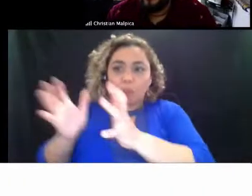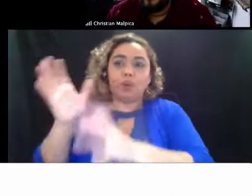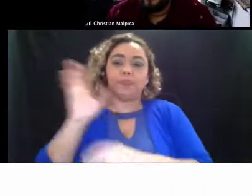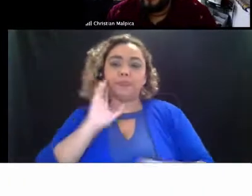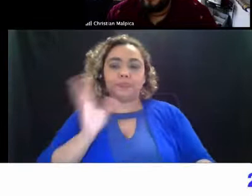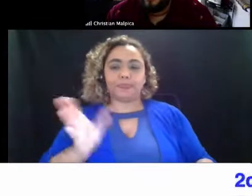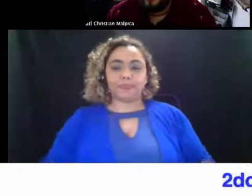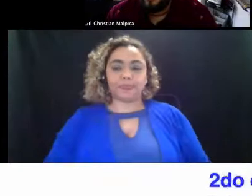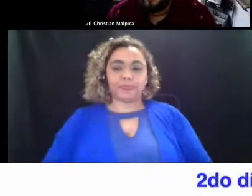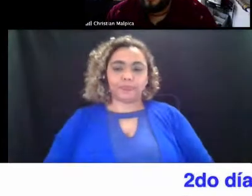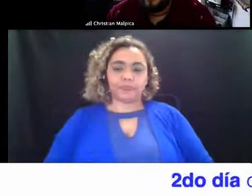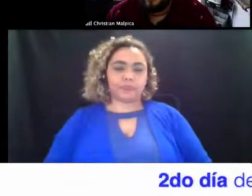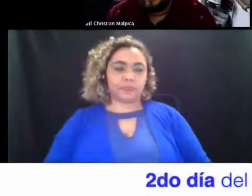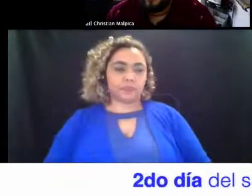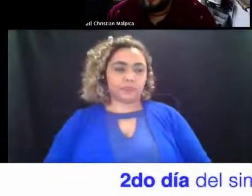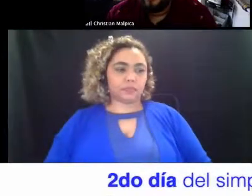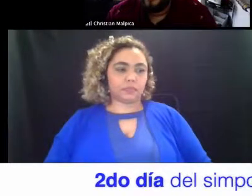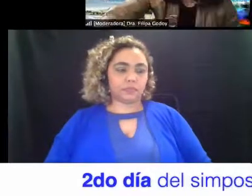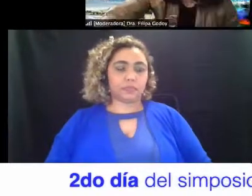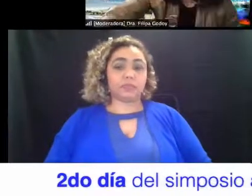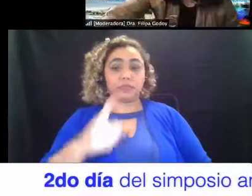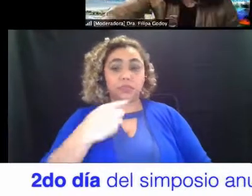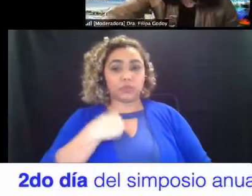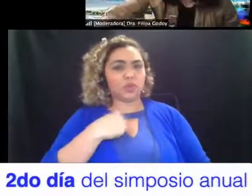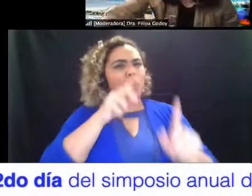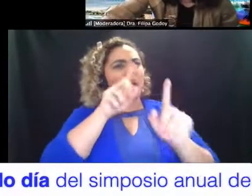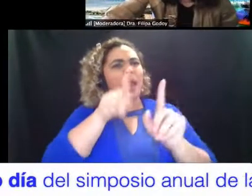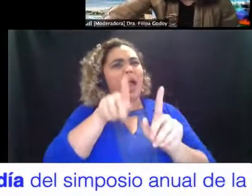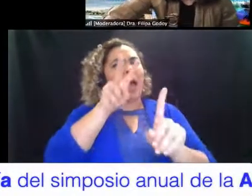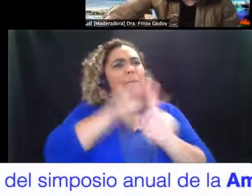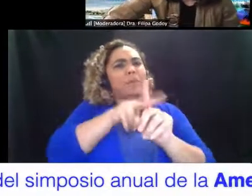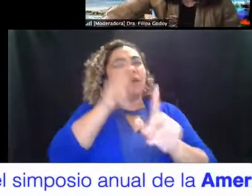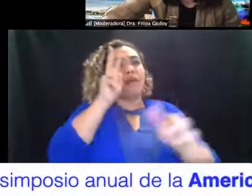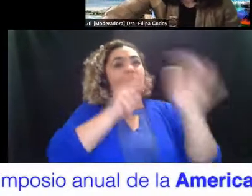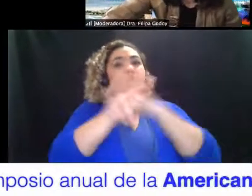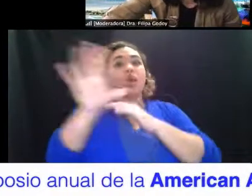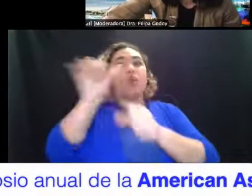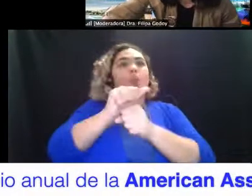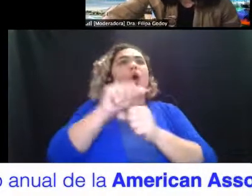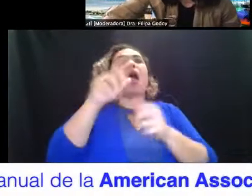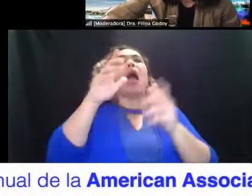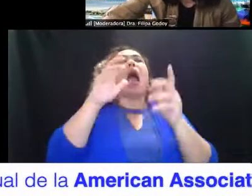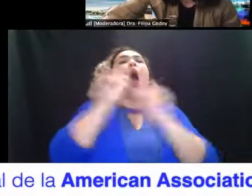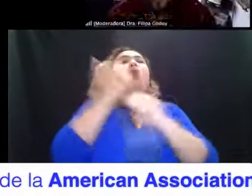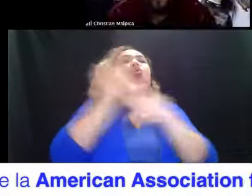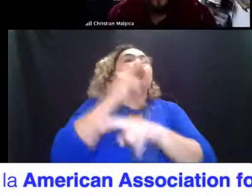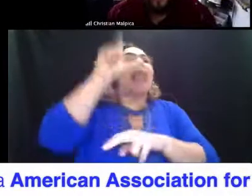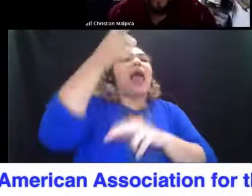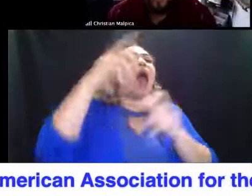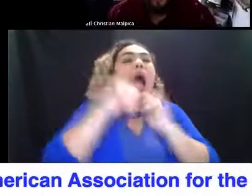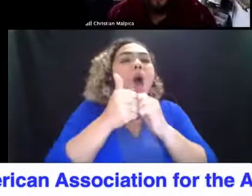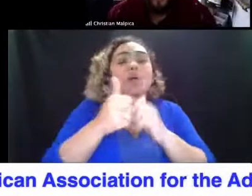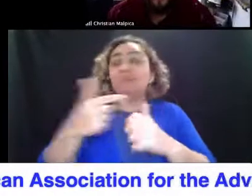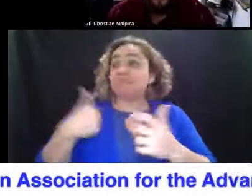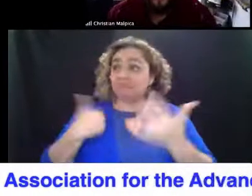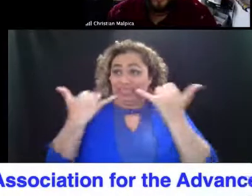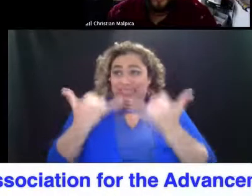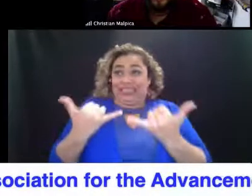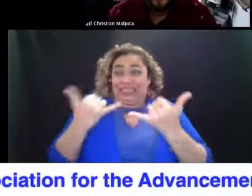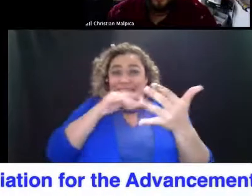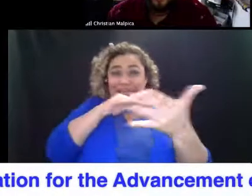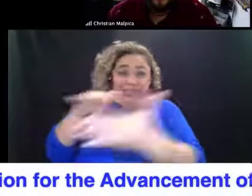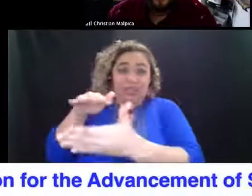What applications do you foresee for your work? Okay, well, right now we are studying